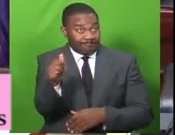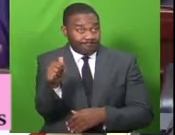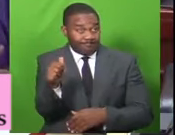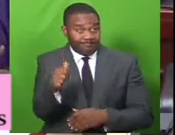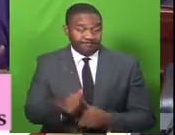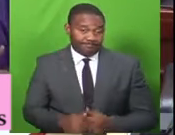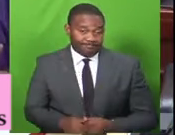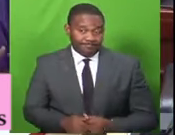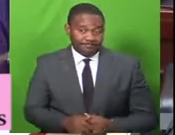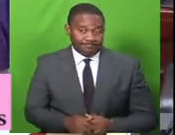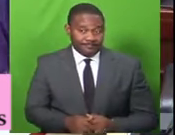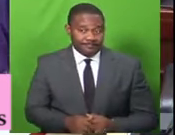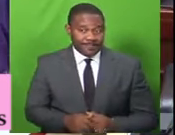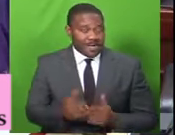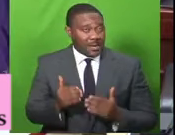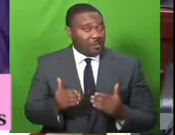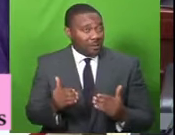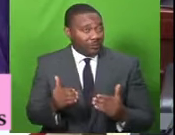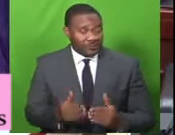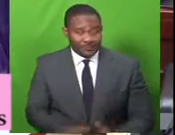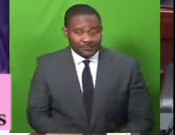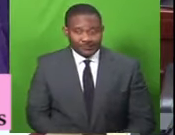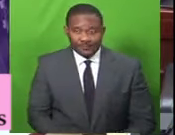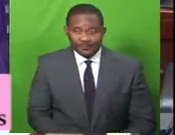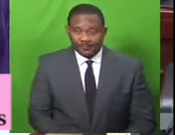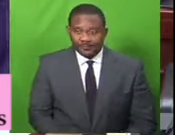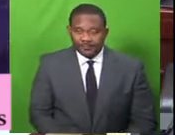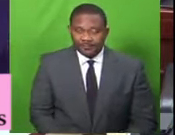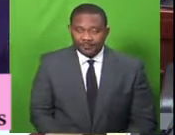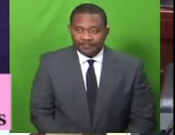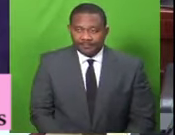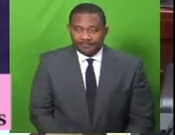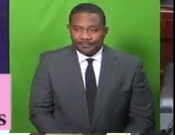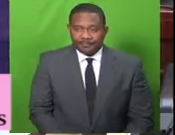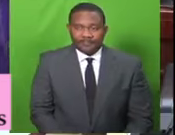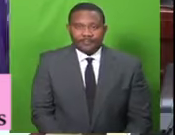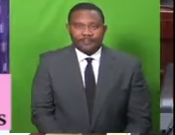in the forenoon. I so move, Mr. Speaker.